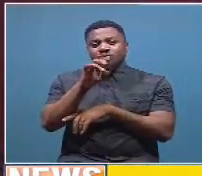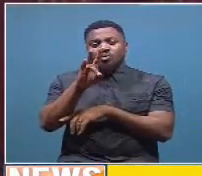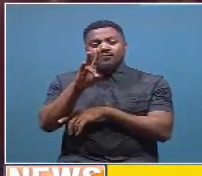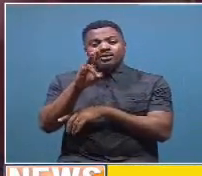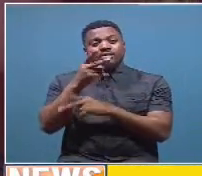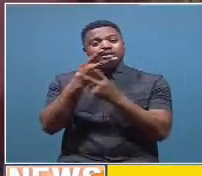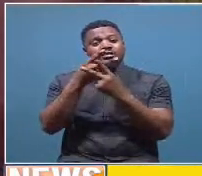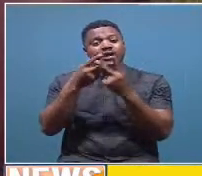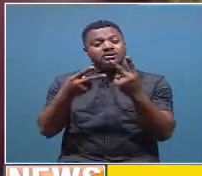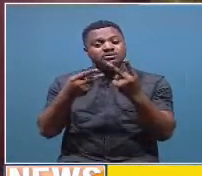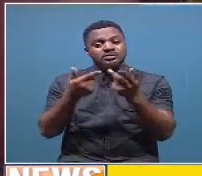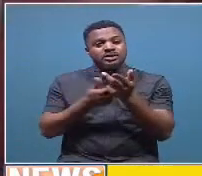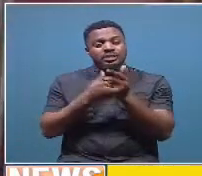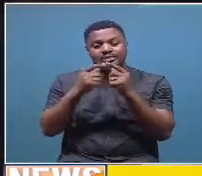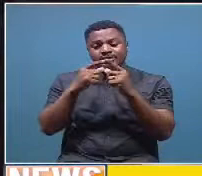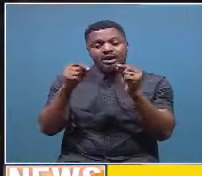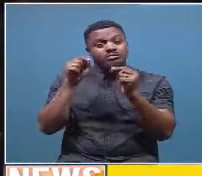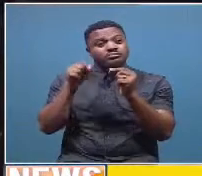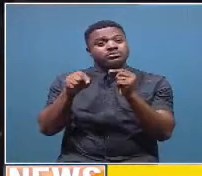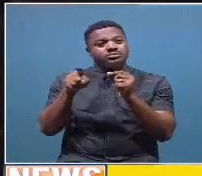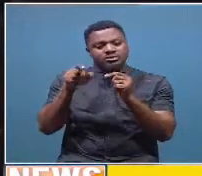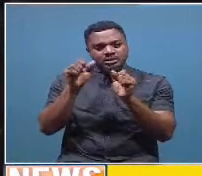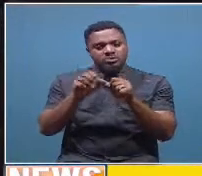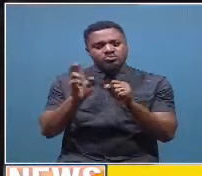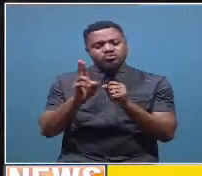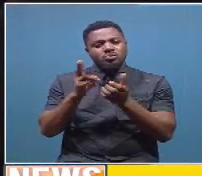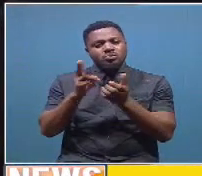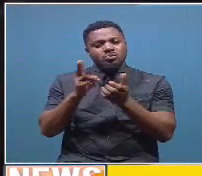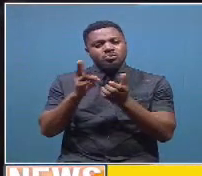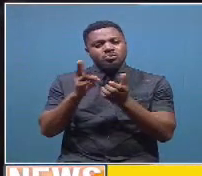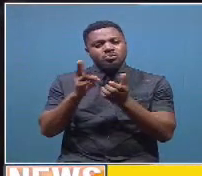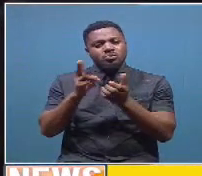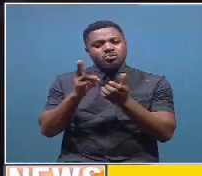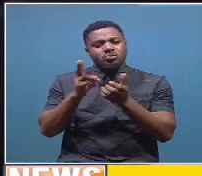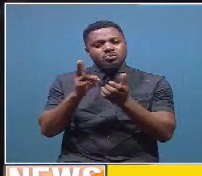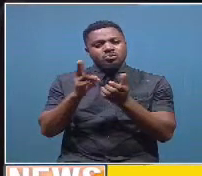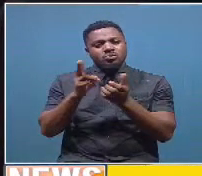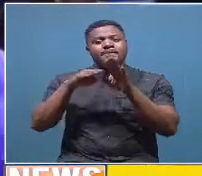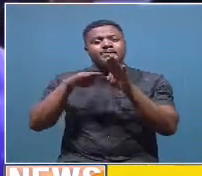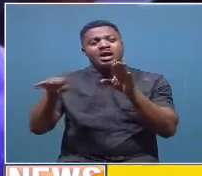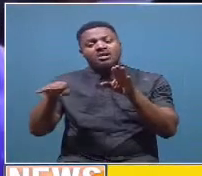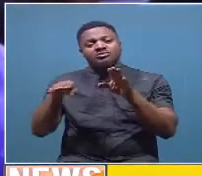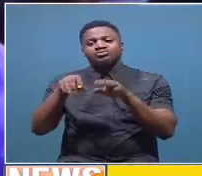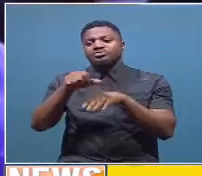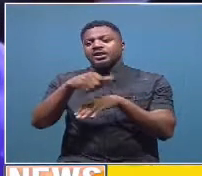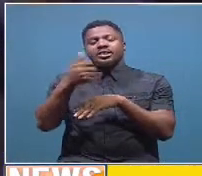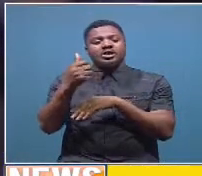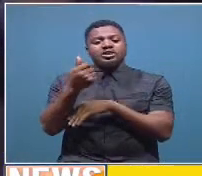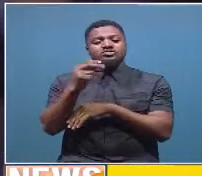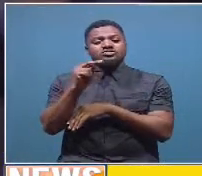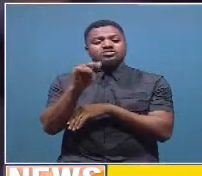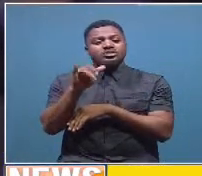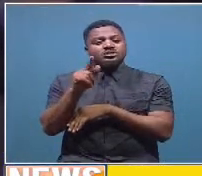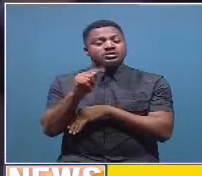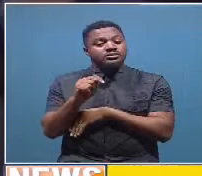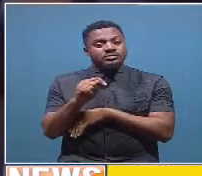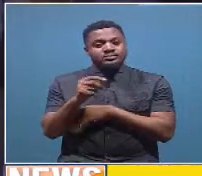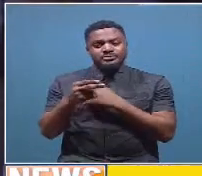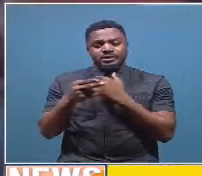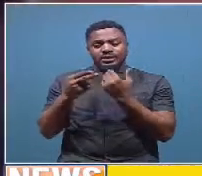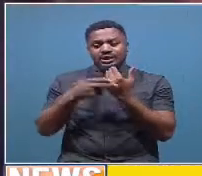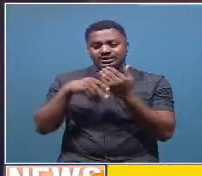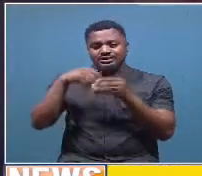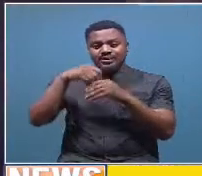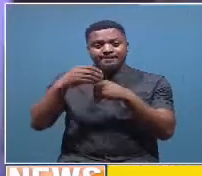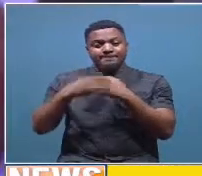*707# with a Ghana card. One can also register through bank branches and agents. The Ghana Interbank